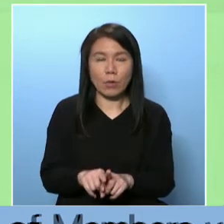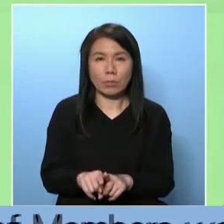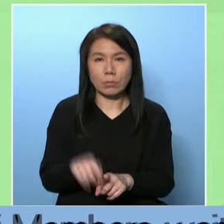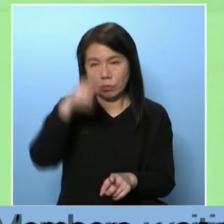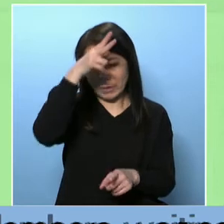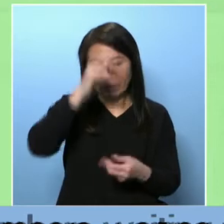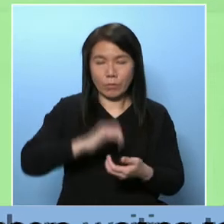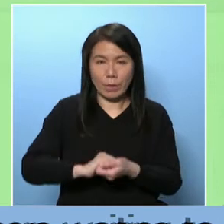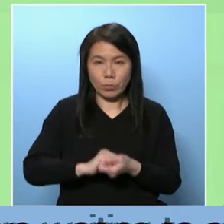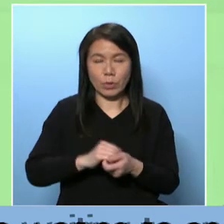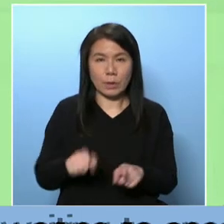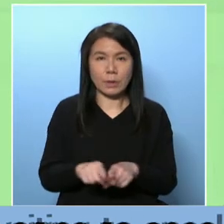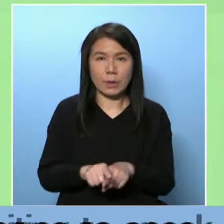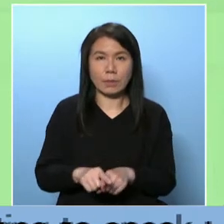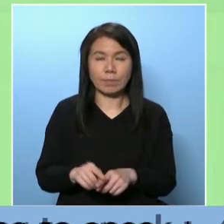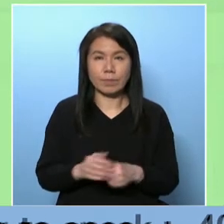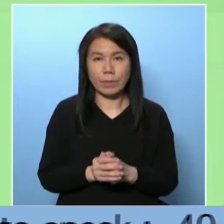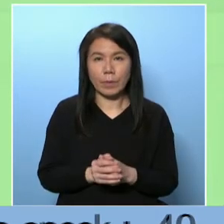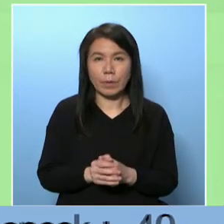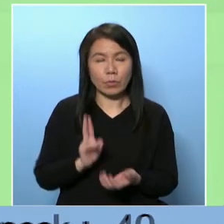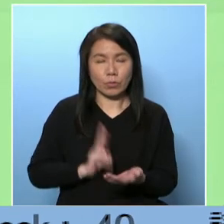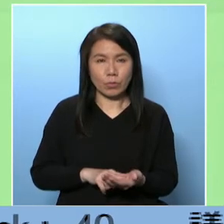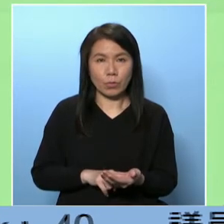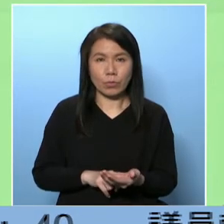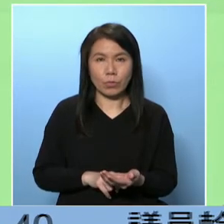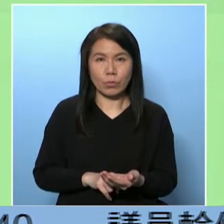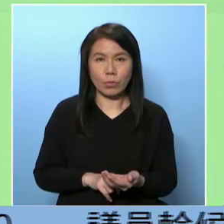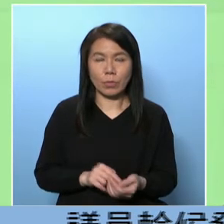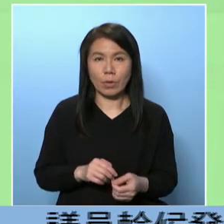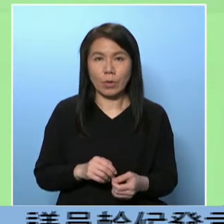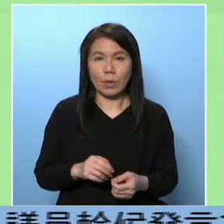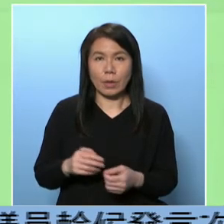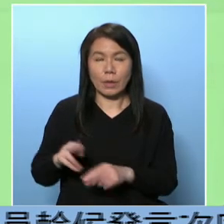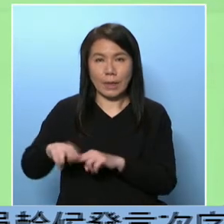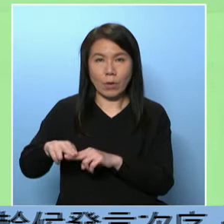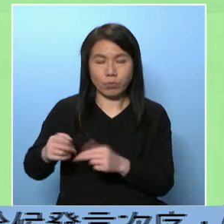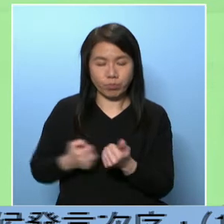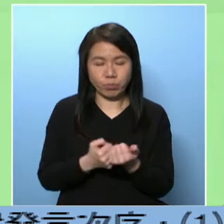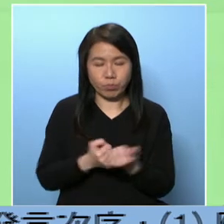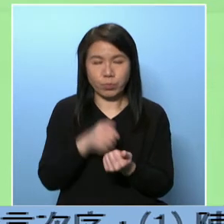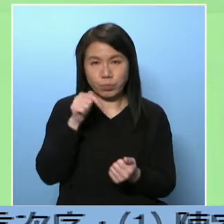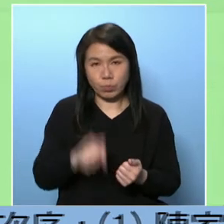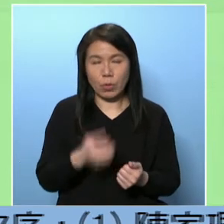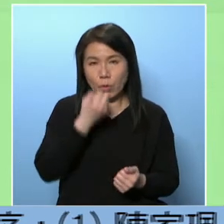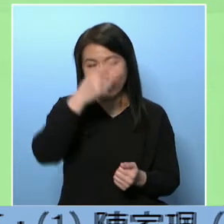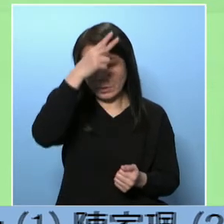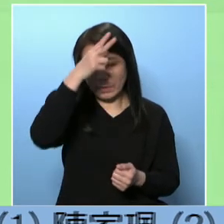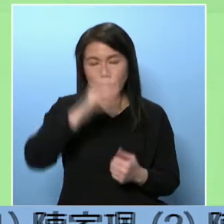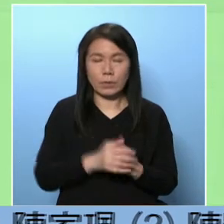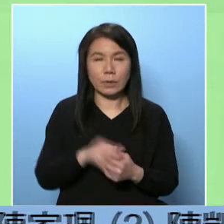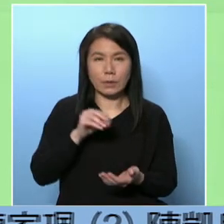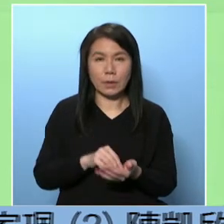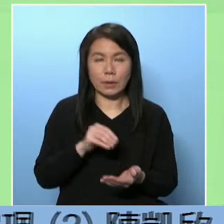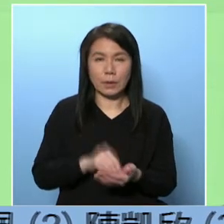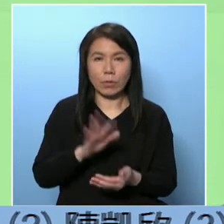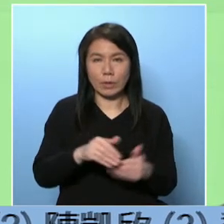villages will be working together with the SAR government, and we fully believe that with the strong support from the Central People's